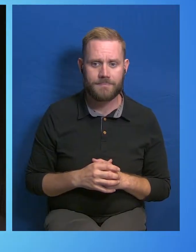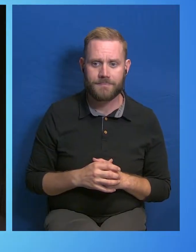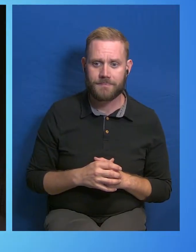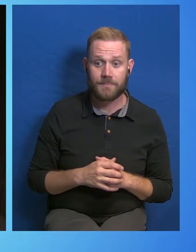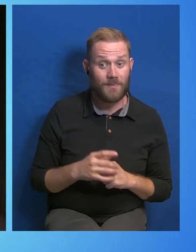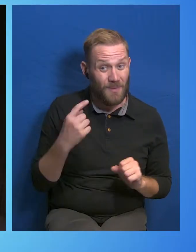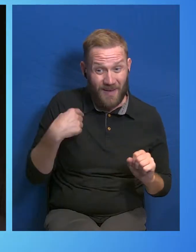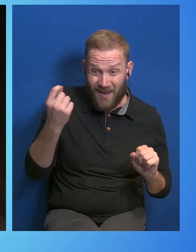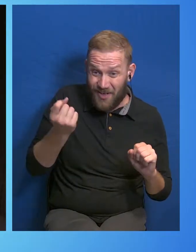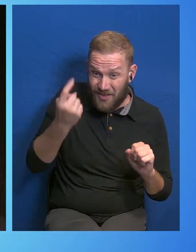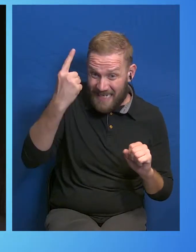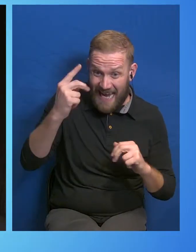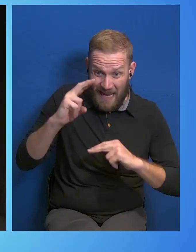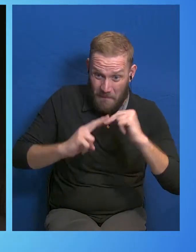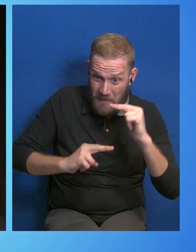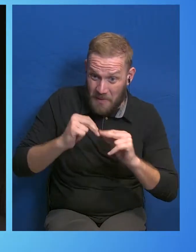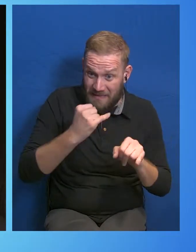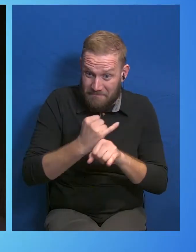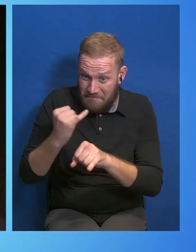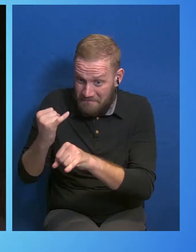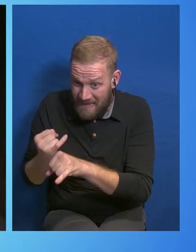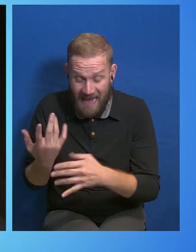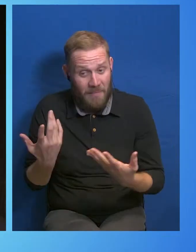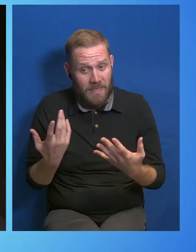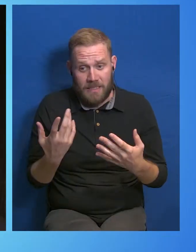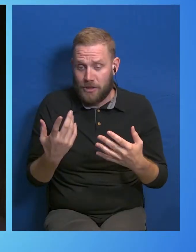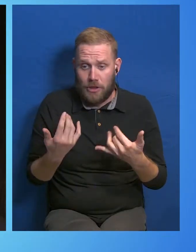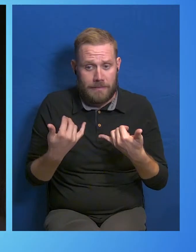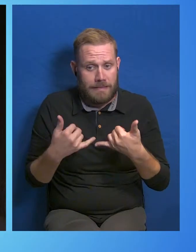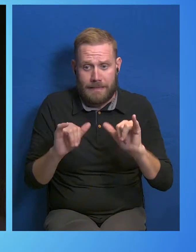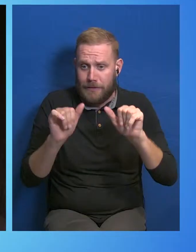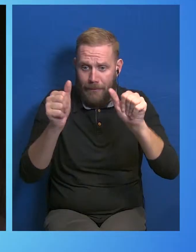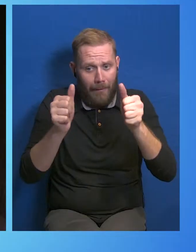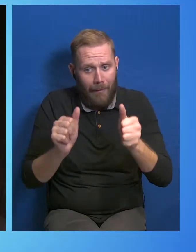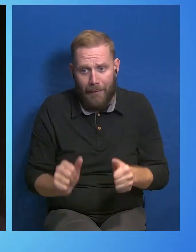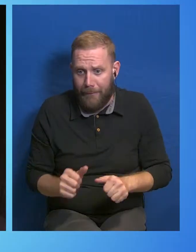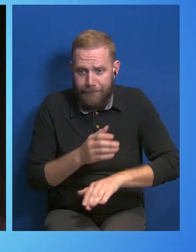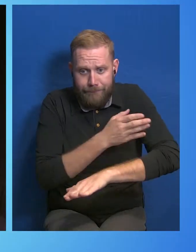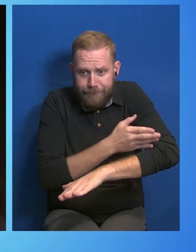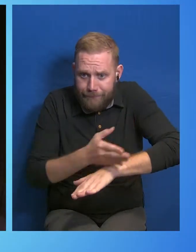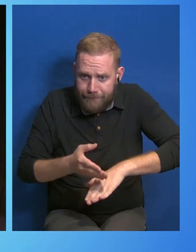We know that our facilities are in continuous decline.